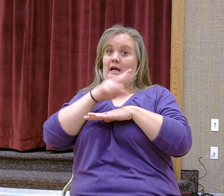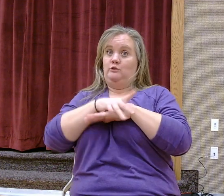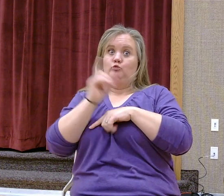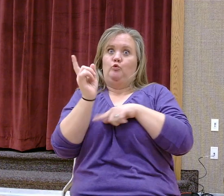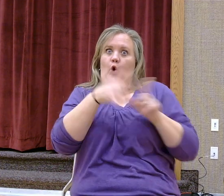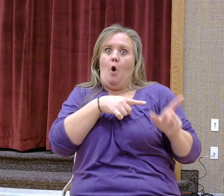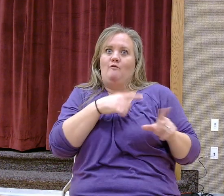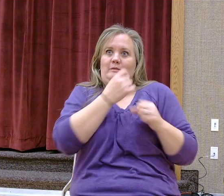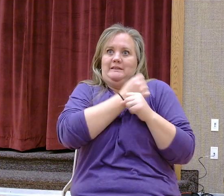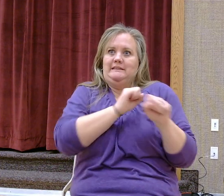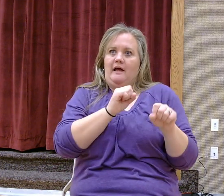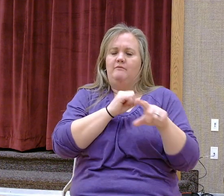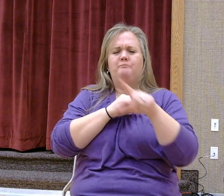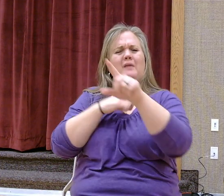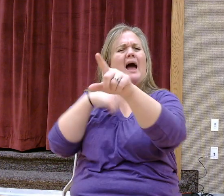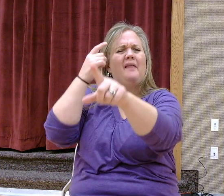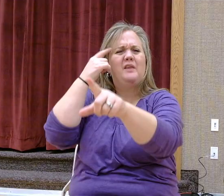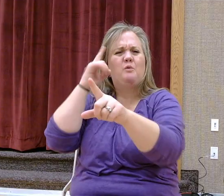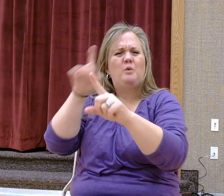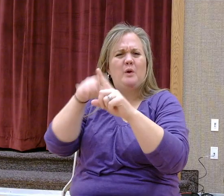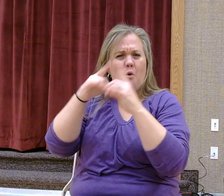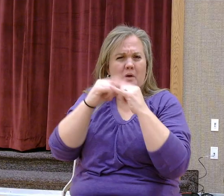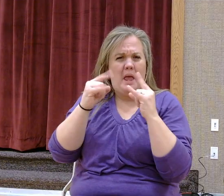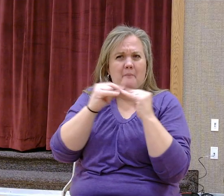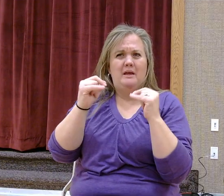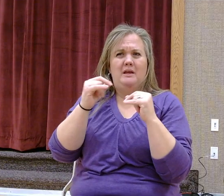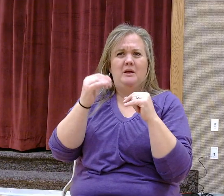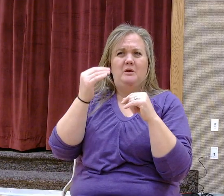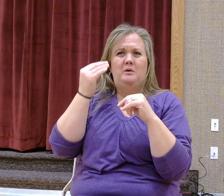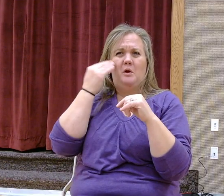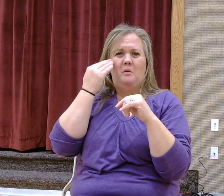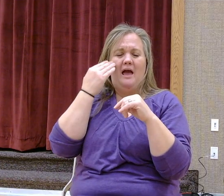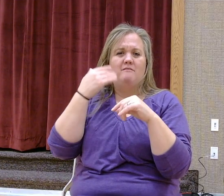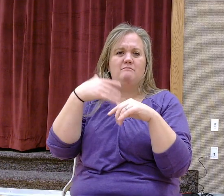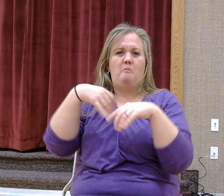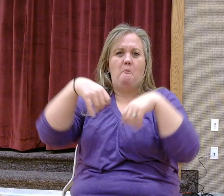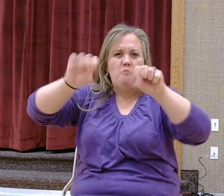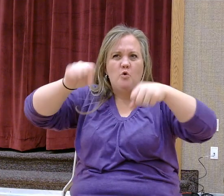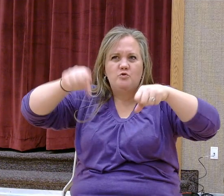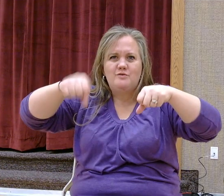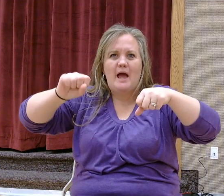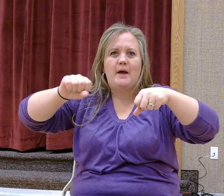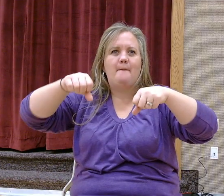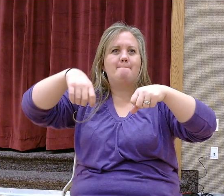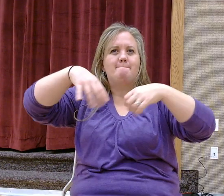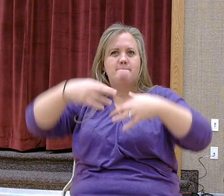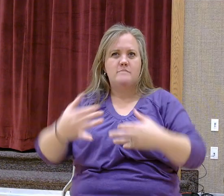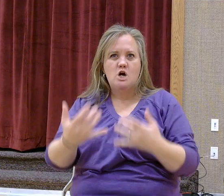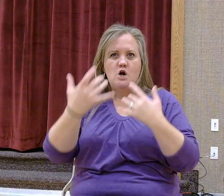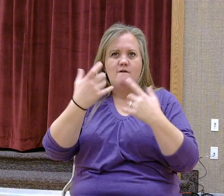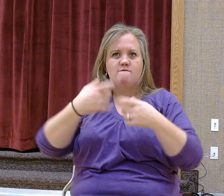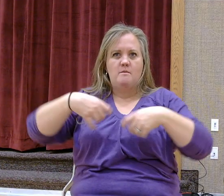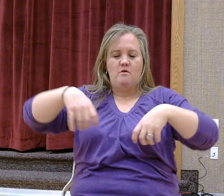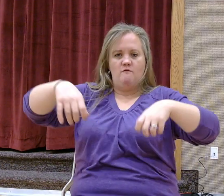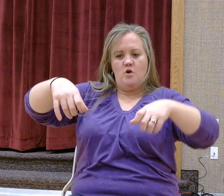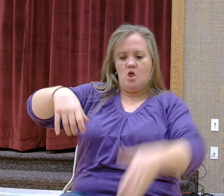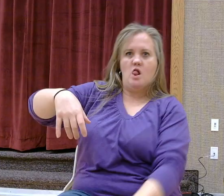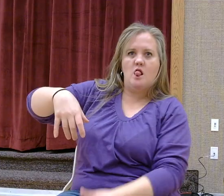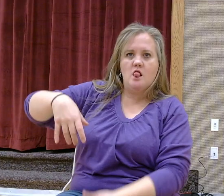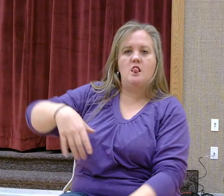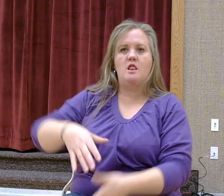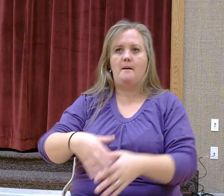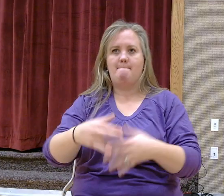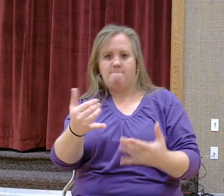I'd at least go see your doctor. When we go camping, it's like burns on the motorcycle. Depends on where it is. Four-wheeler, burns in the